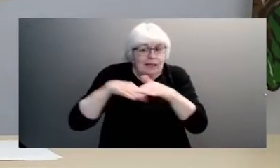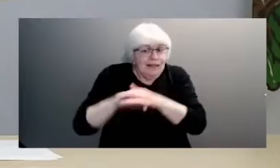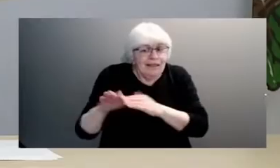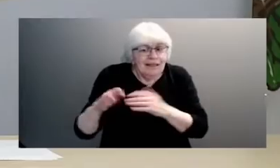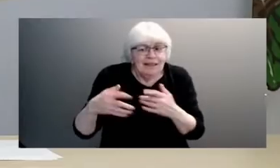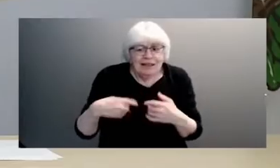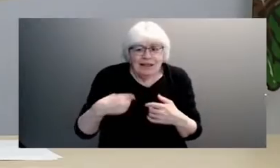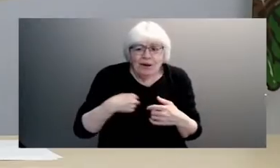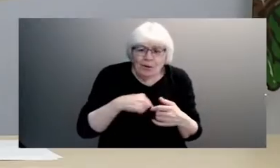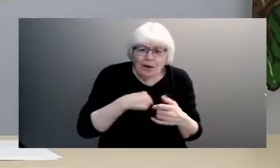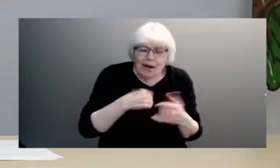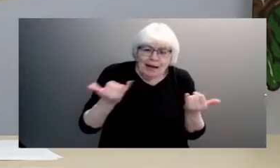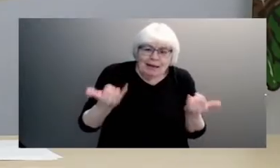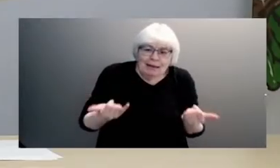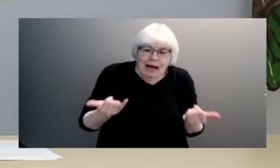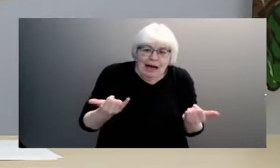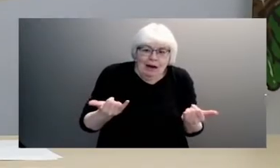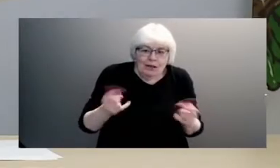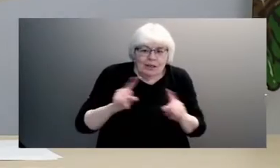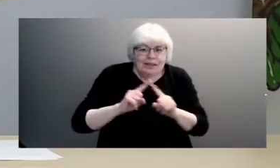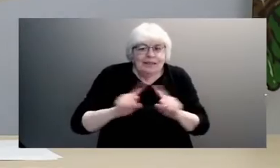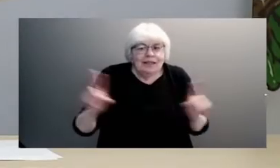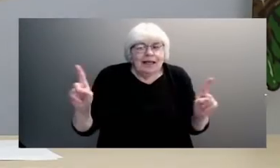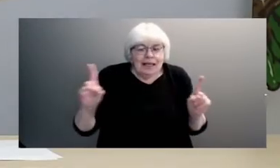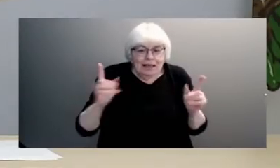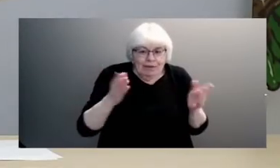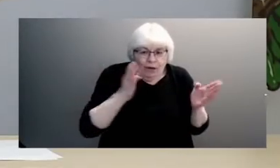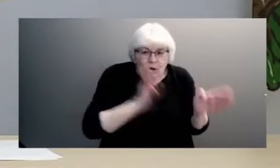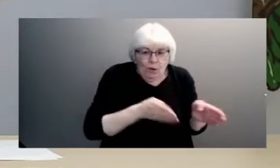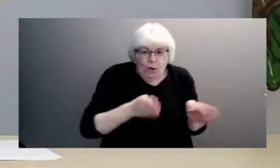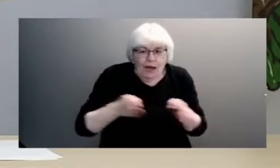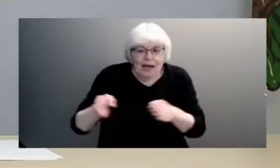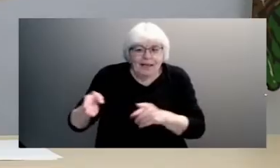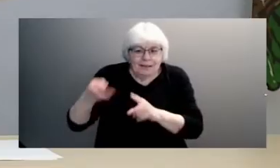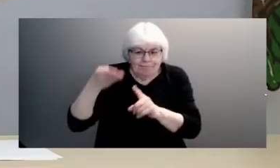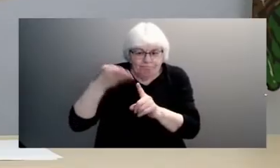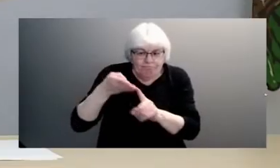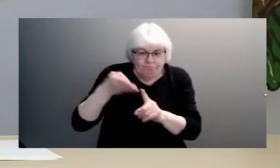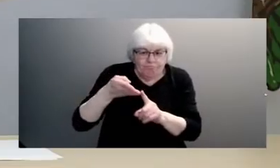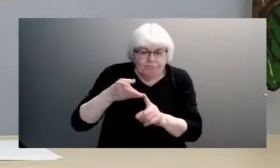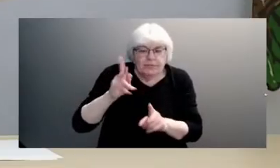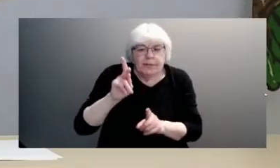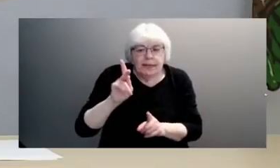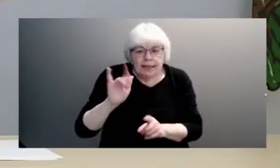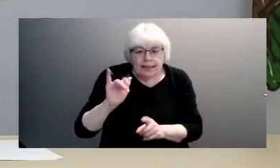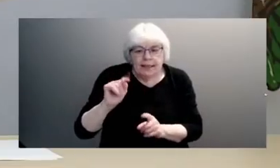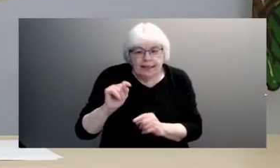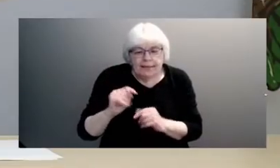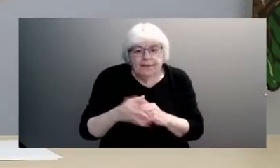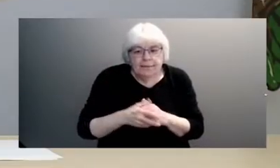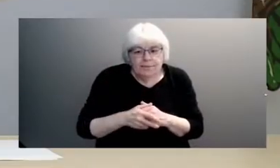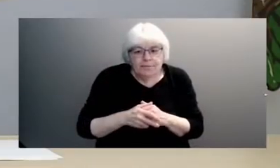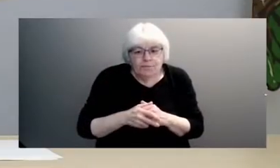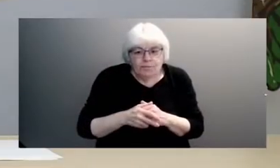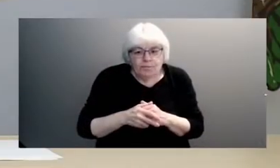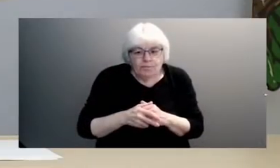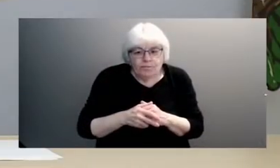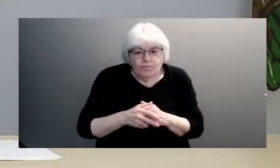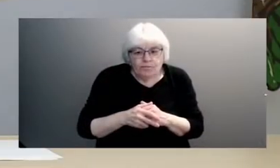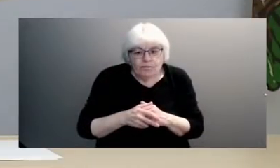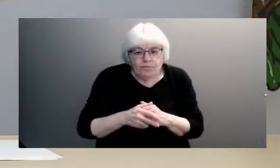be enhanced, and will continue to increase the access of those